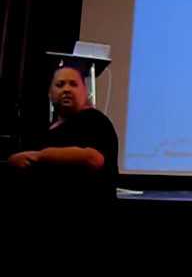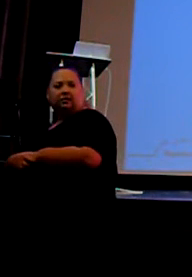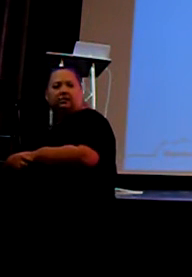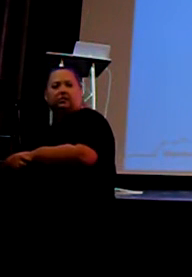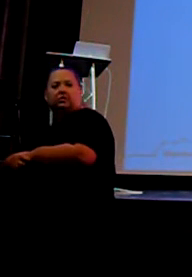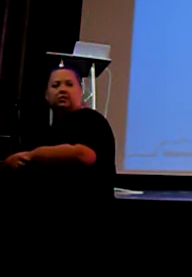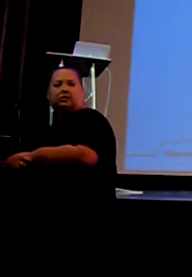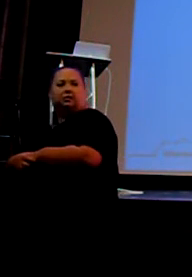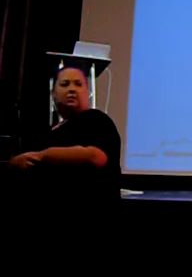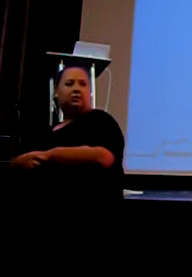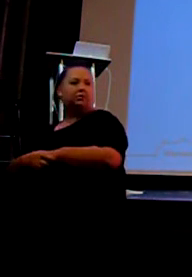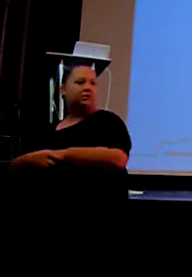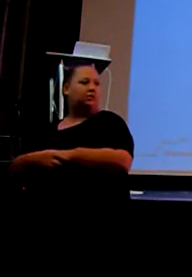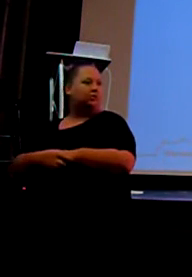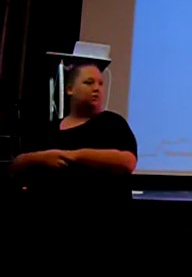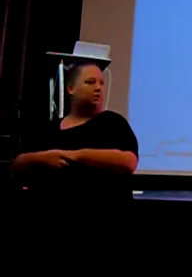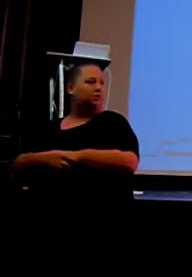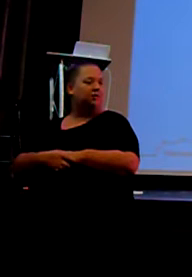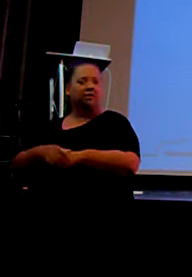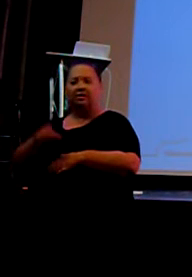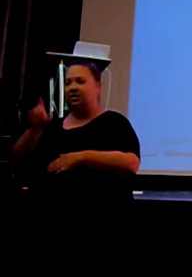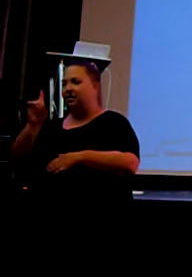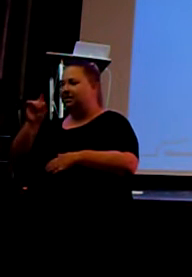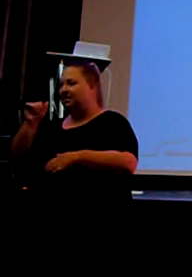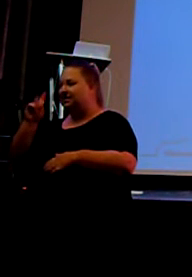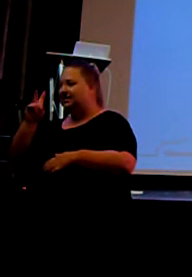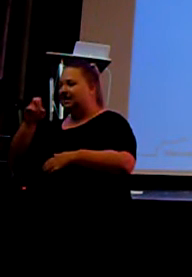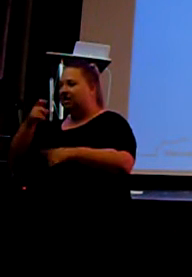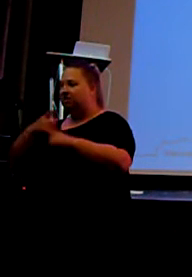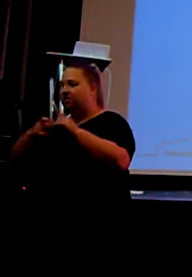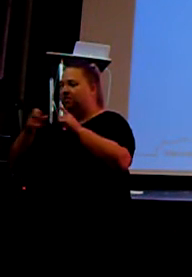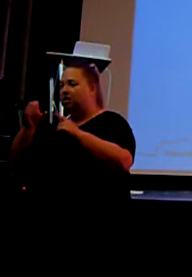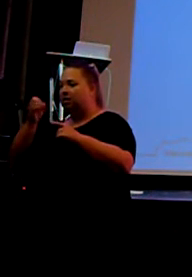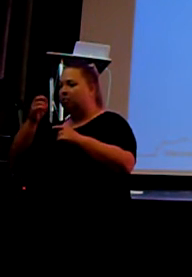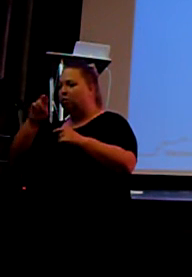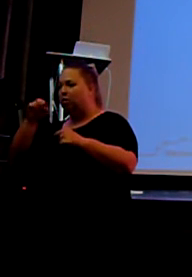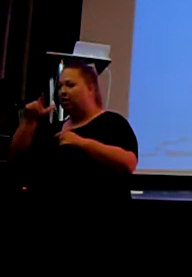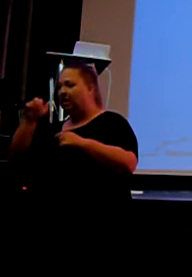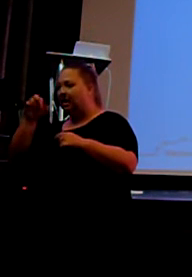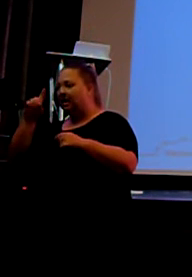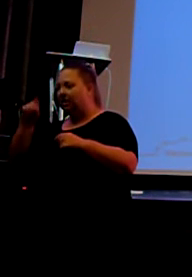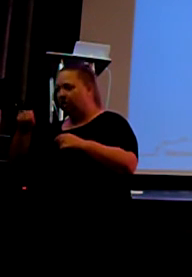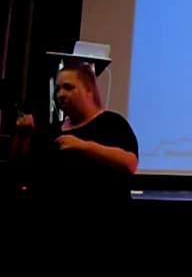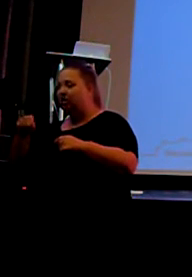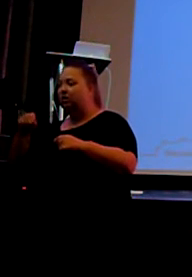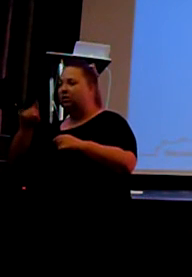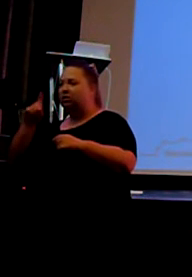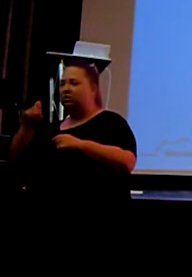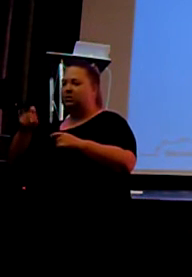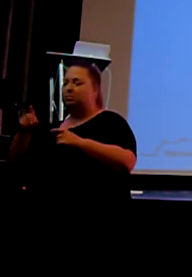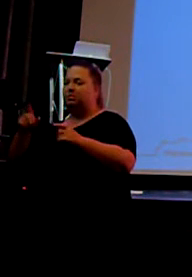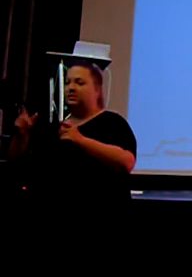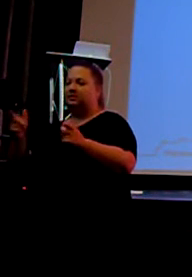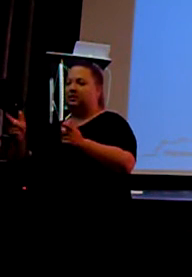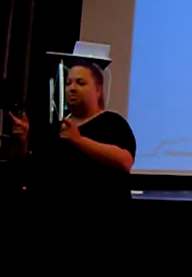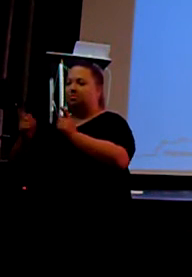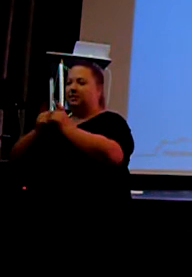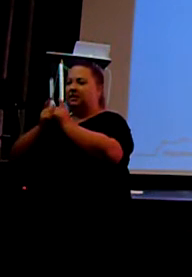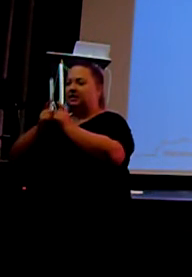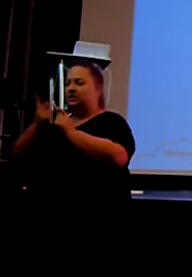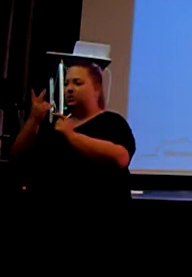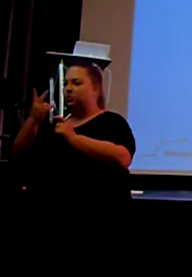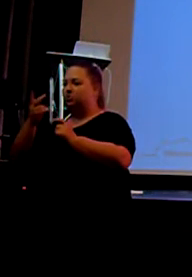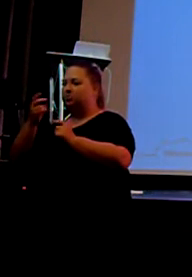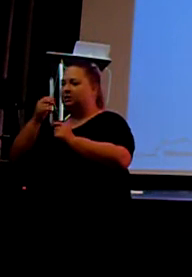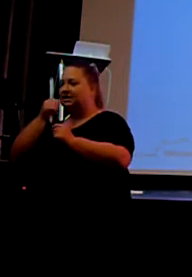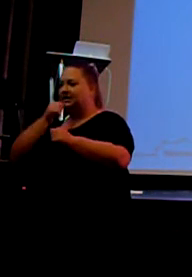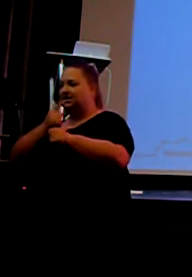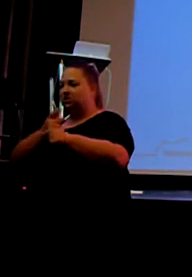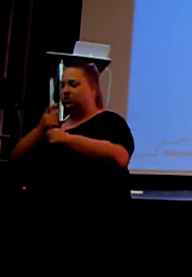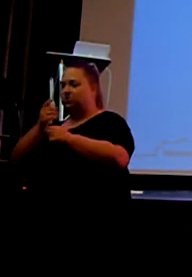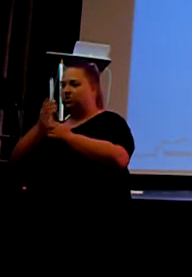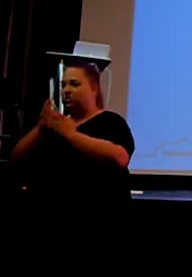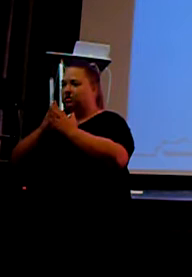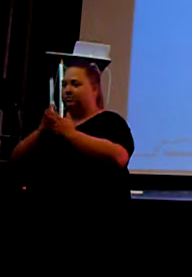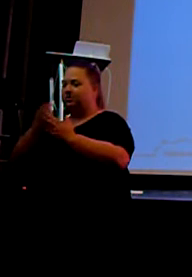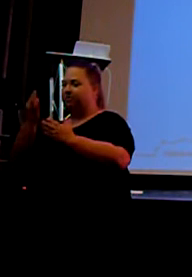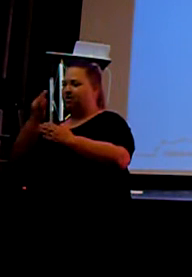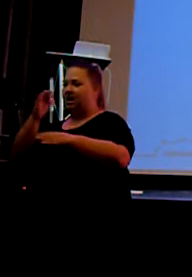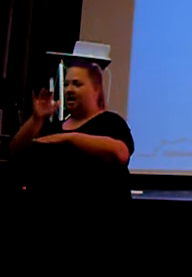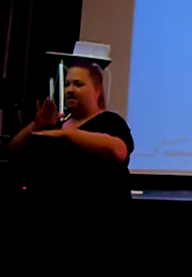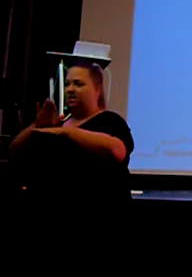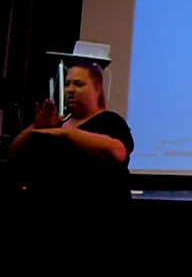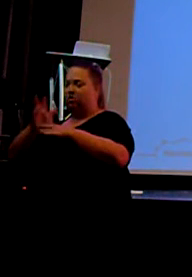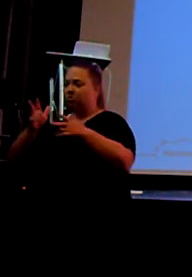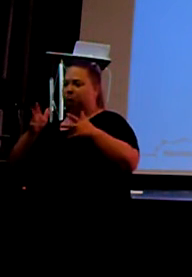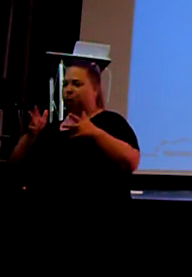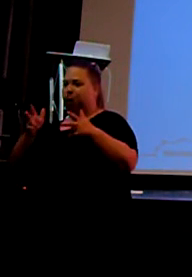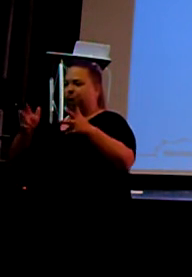Yeah, I'm David from Orlando. I know that we're supposed to meet up with the other two sister ships on Friday afternoon. Do we have any more